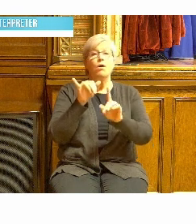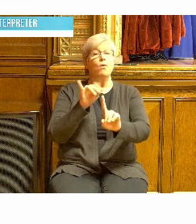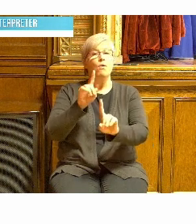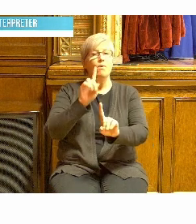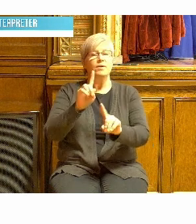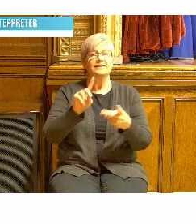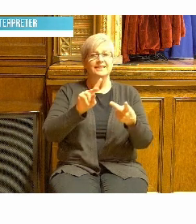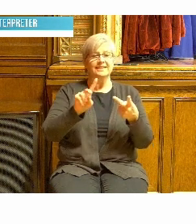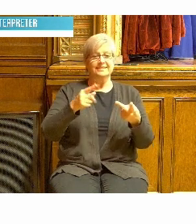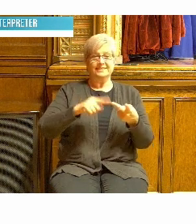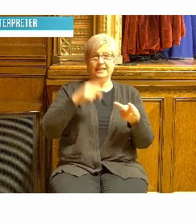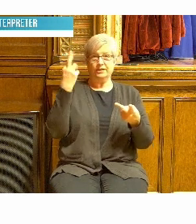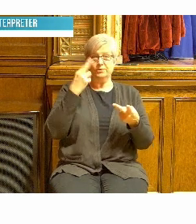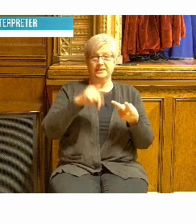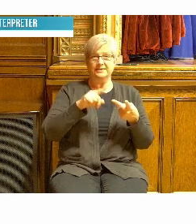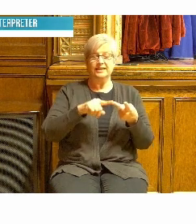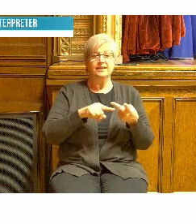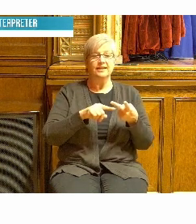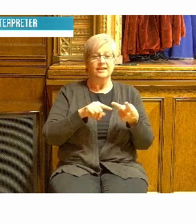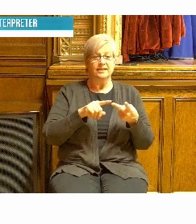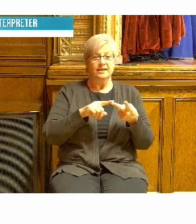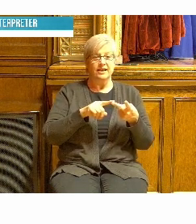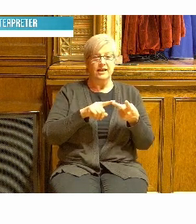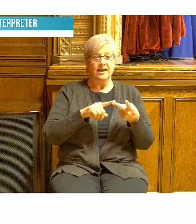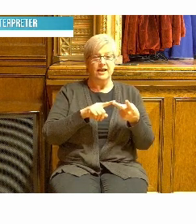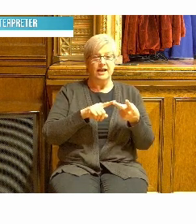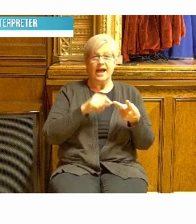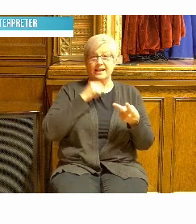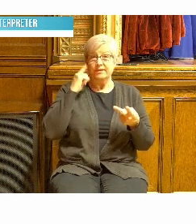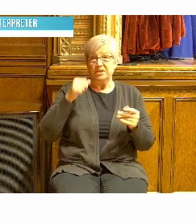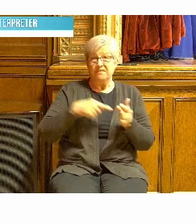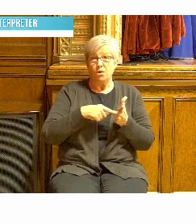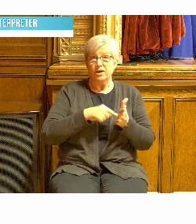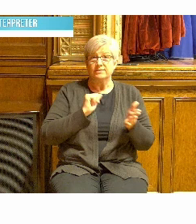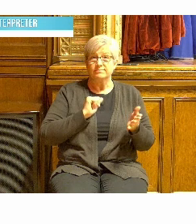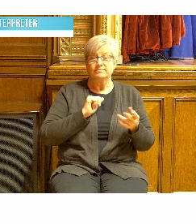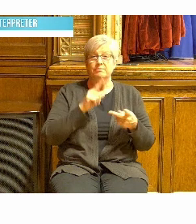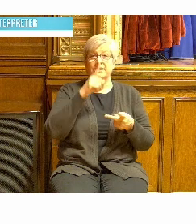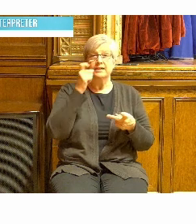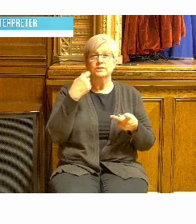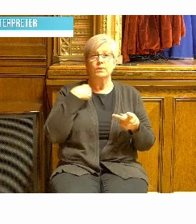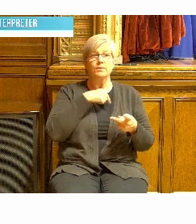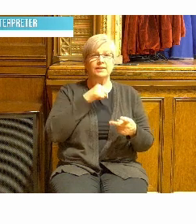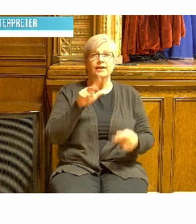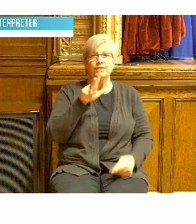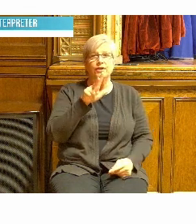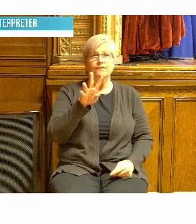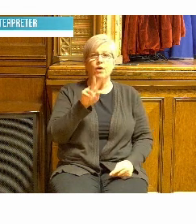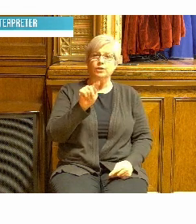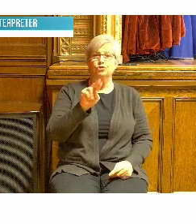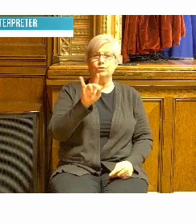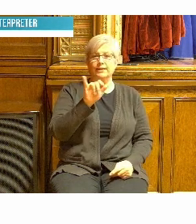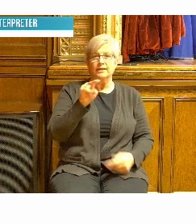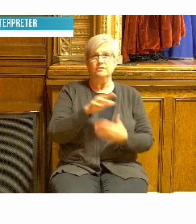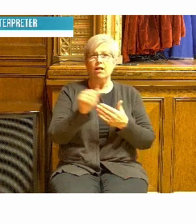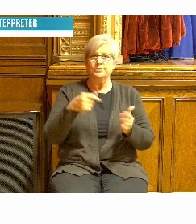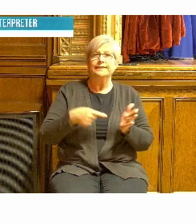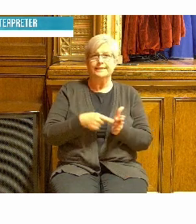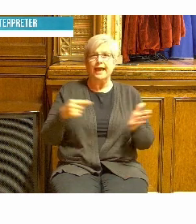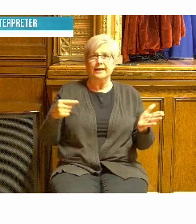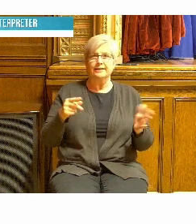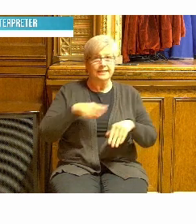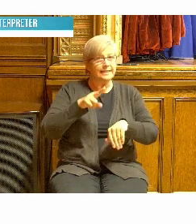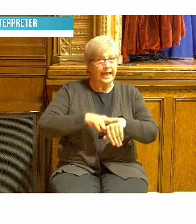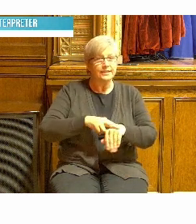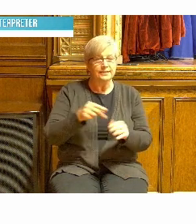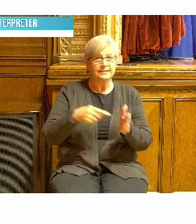second reason was I didn't think we could afford it, because we were like $34 trillion in debt. This was a